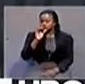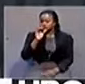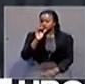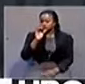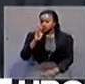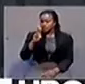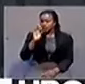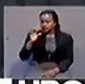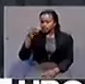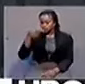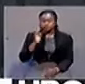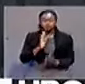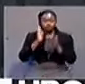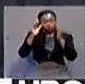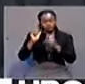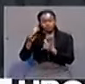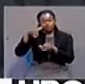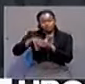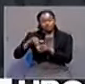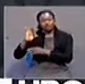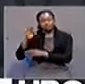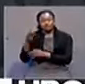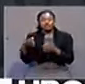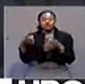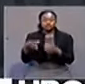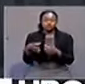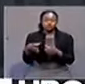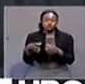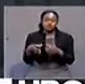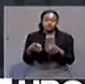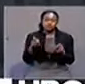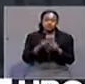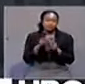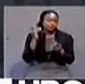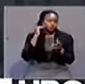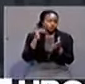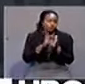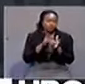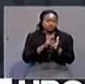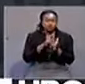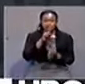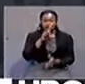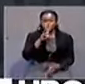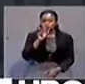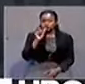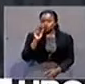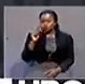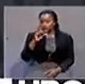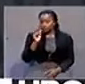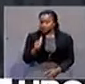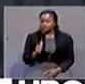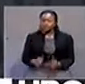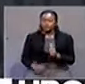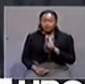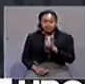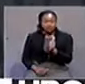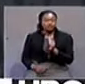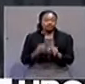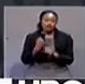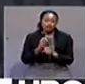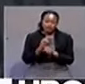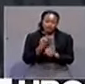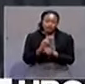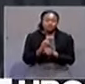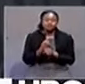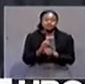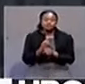third category. And the Archbishop, Dr. Cyprian Chizito Lwanga, has fulfilled up